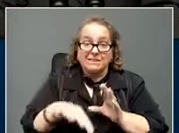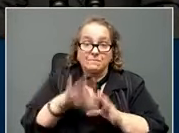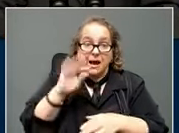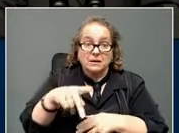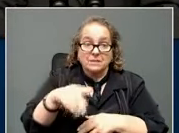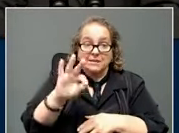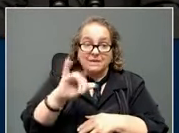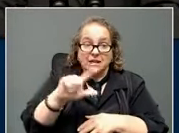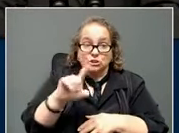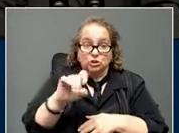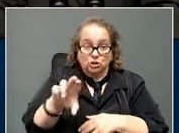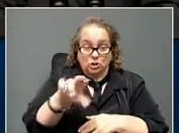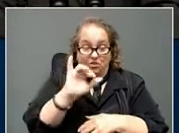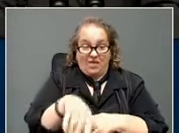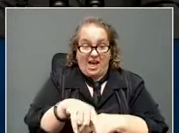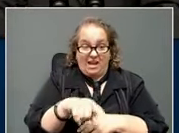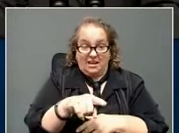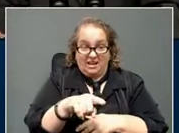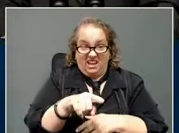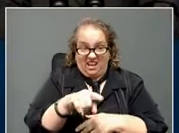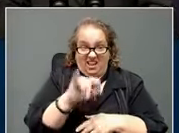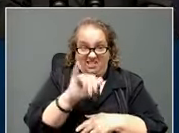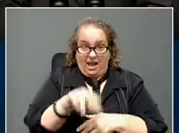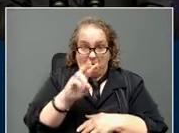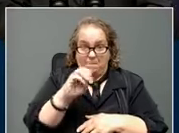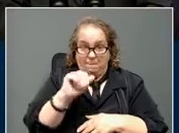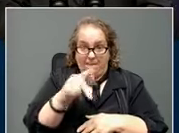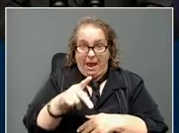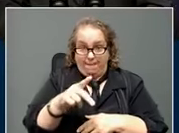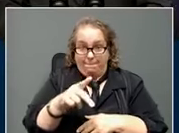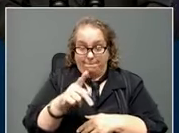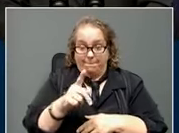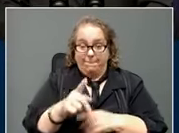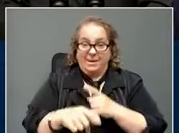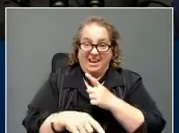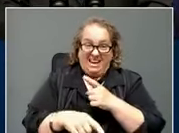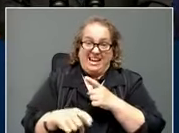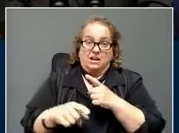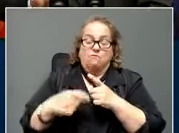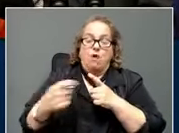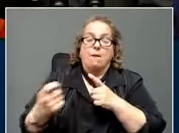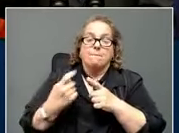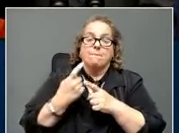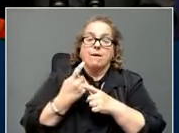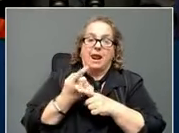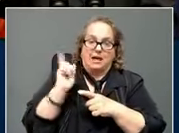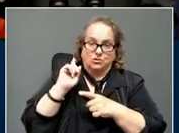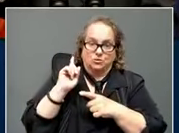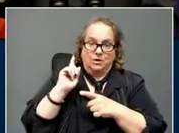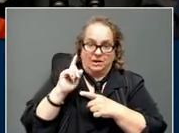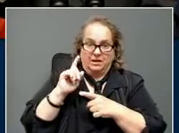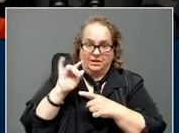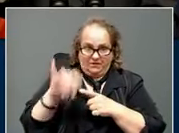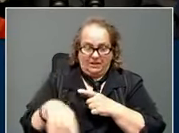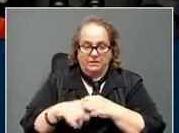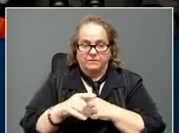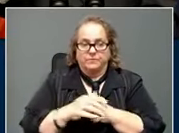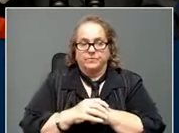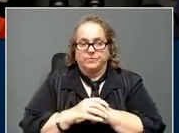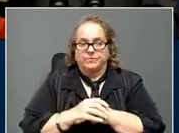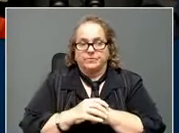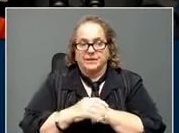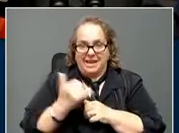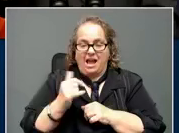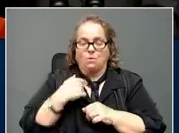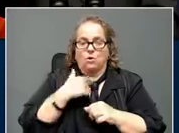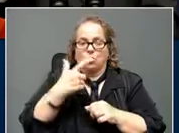the end of last week, and we are working to get it out even further. With that, I want to go over to Dr. Stack,